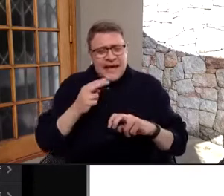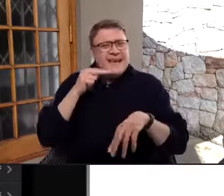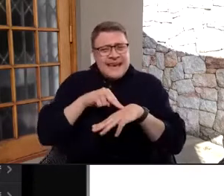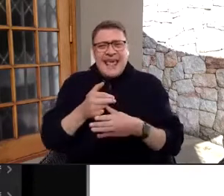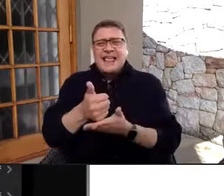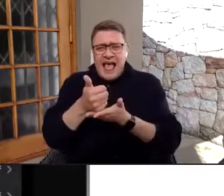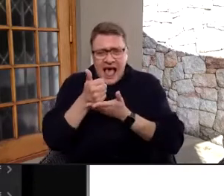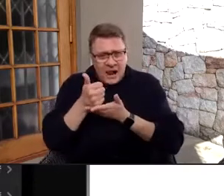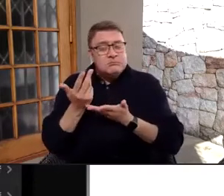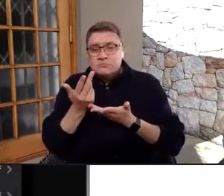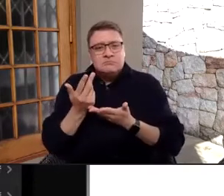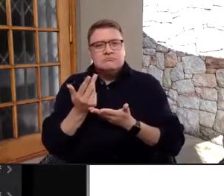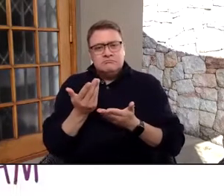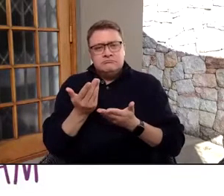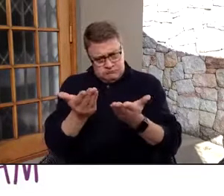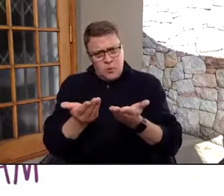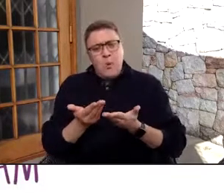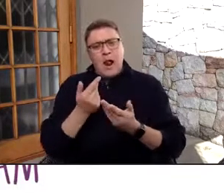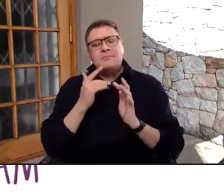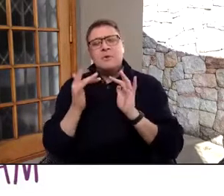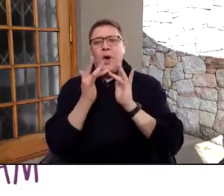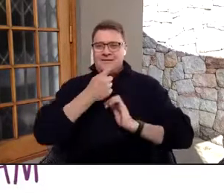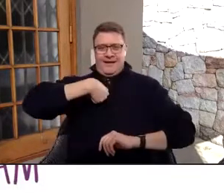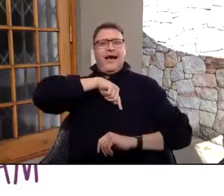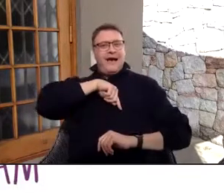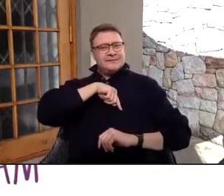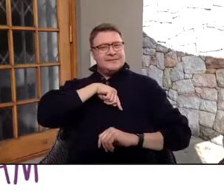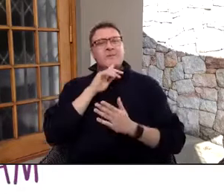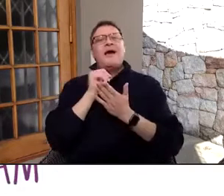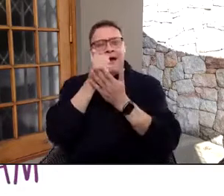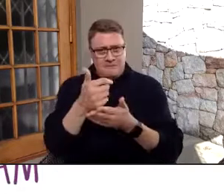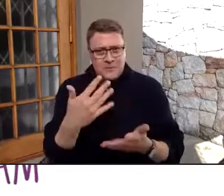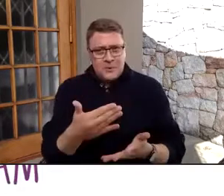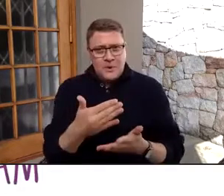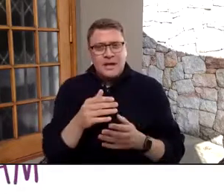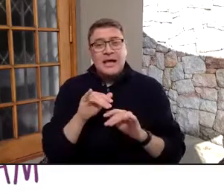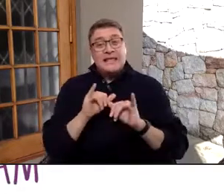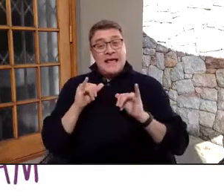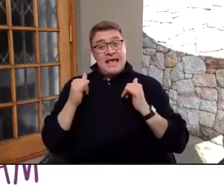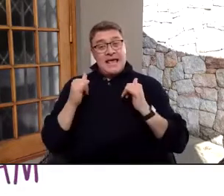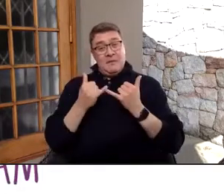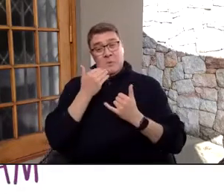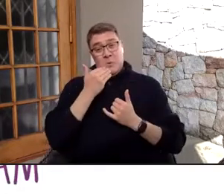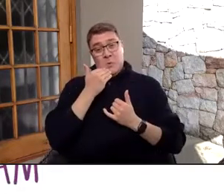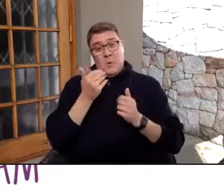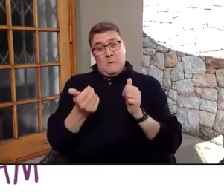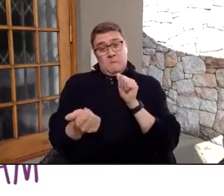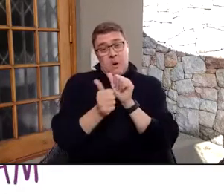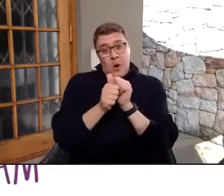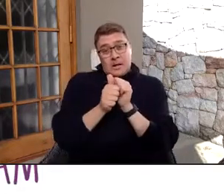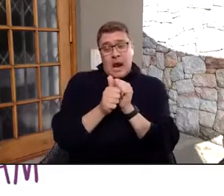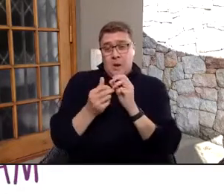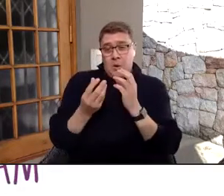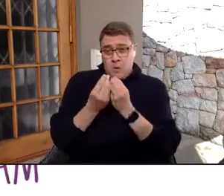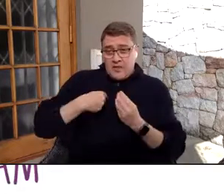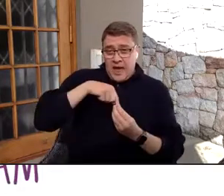to contact us during this time, because so the company that today is partnered with and is